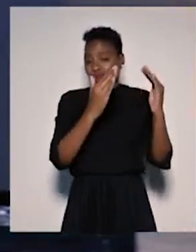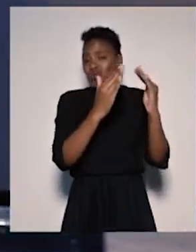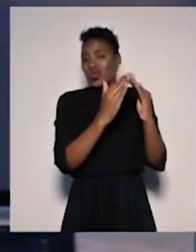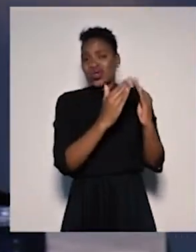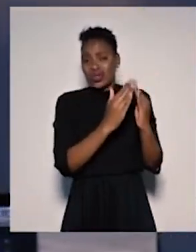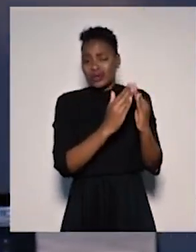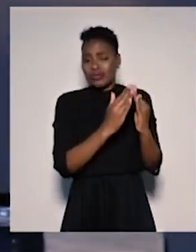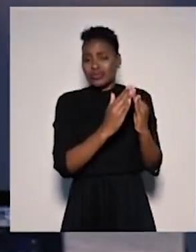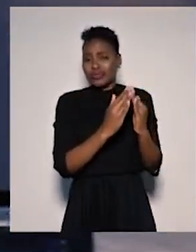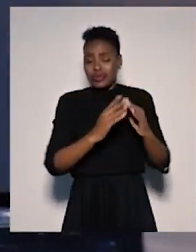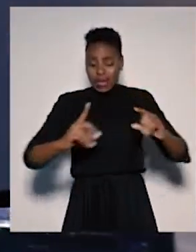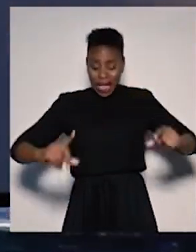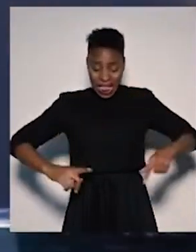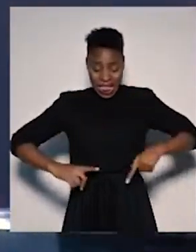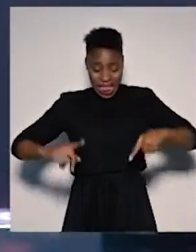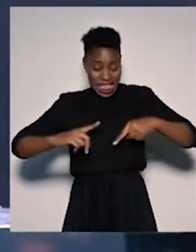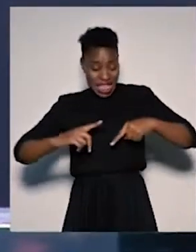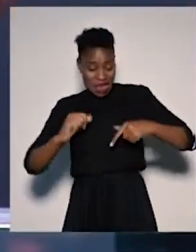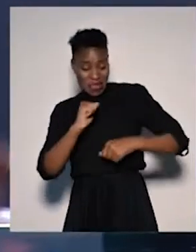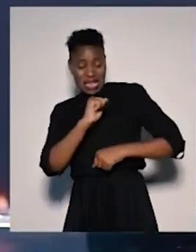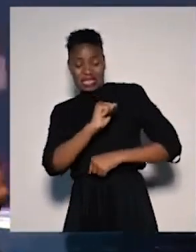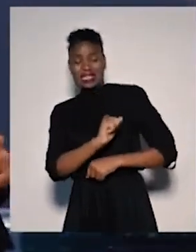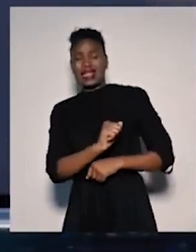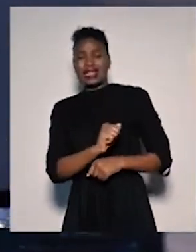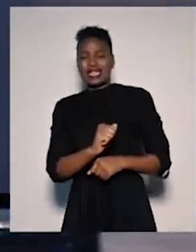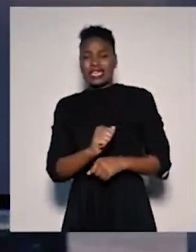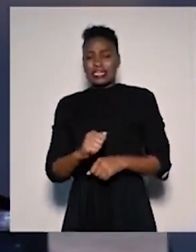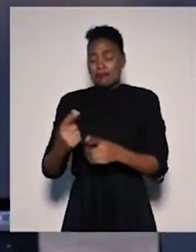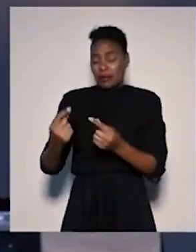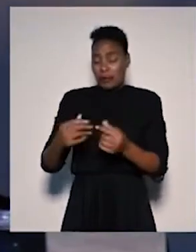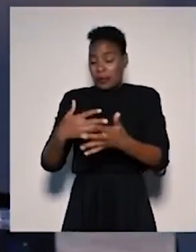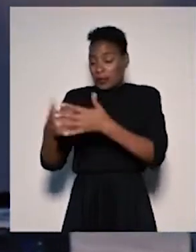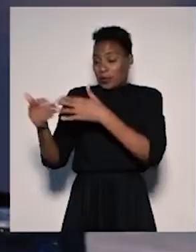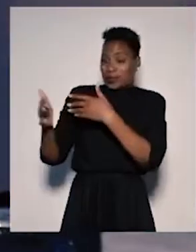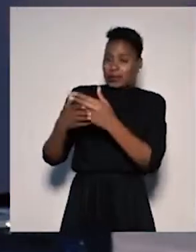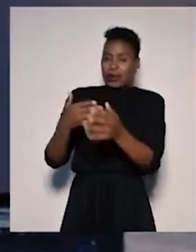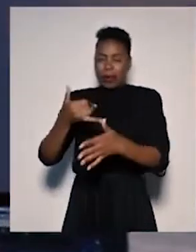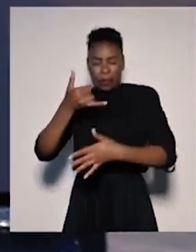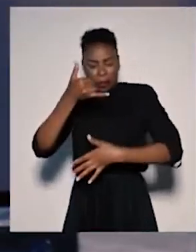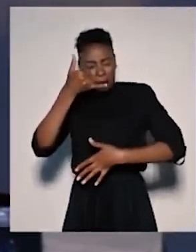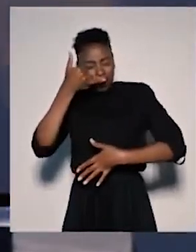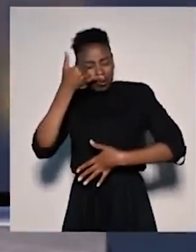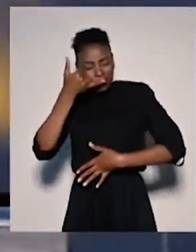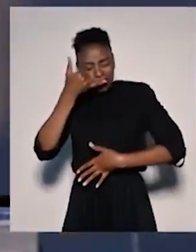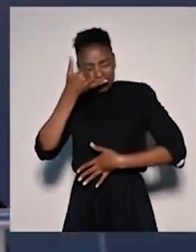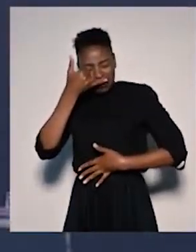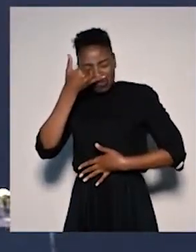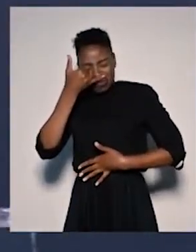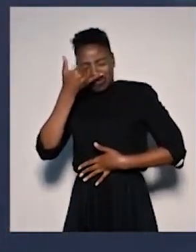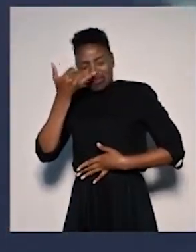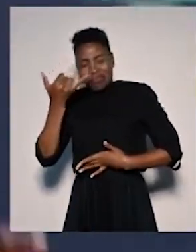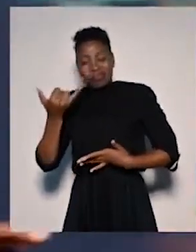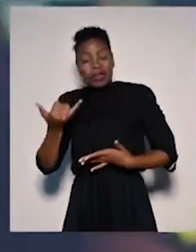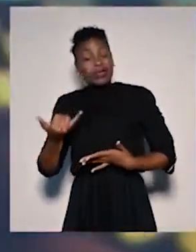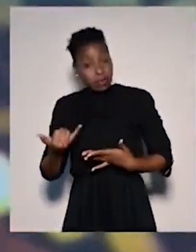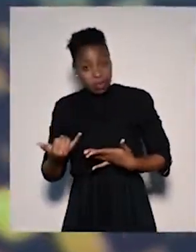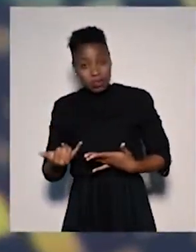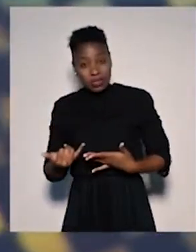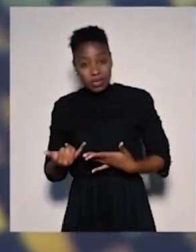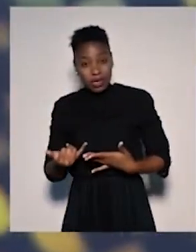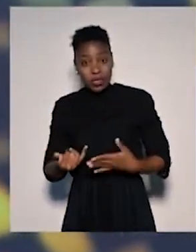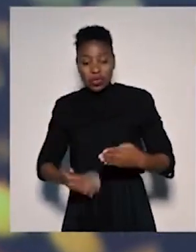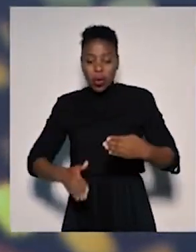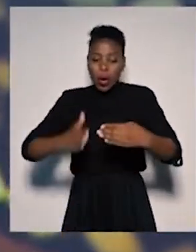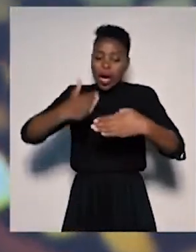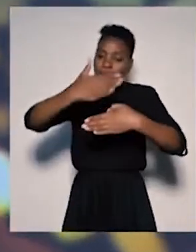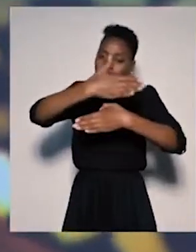The prime of her life, she spent it everywhere else. And she got hooked on drugs. What happened? She crossed a line. I tell you, you cross a